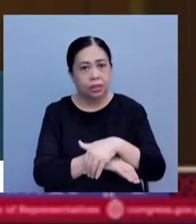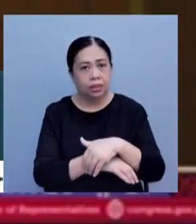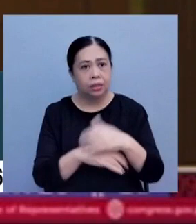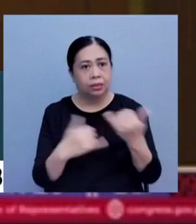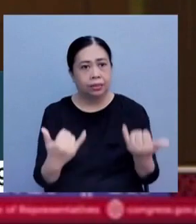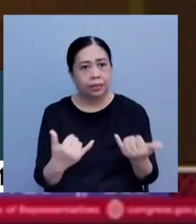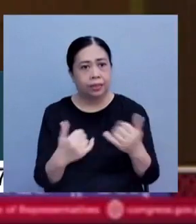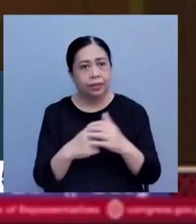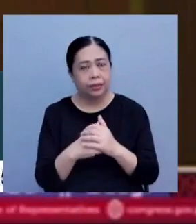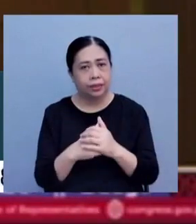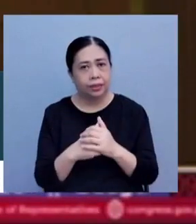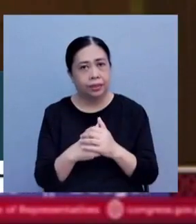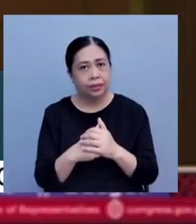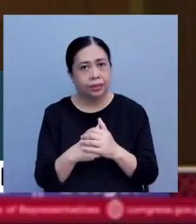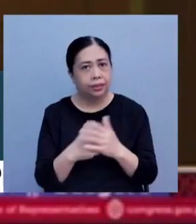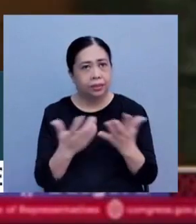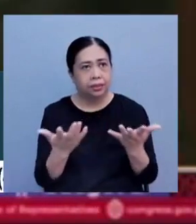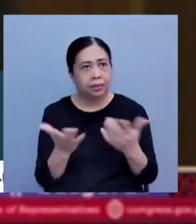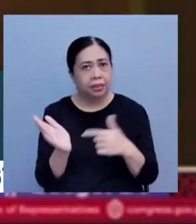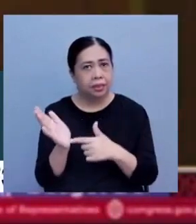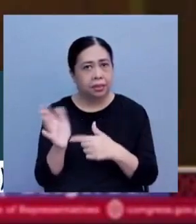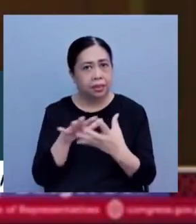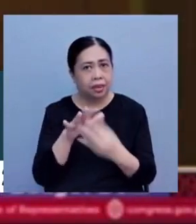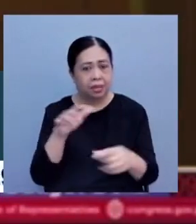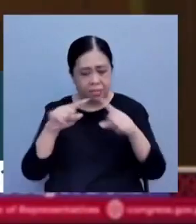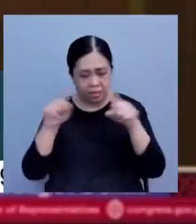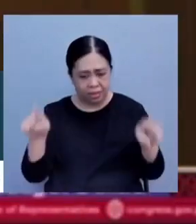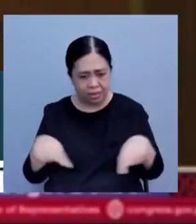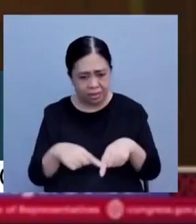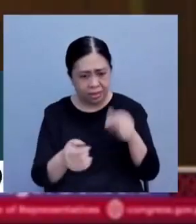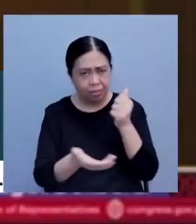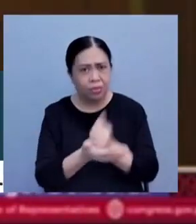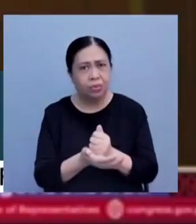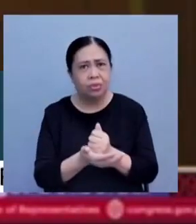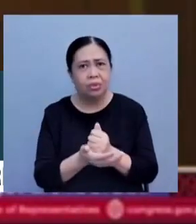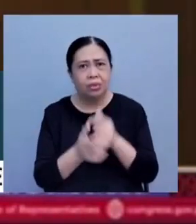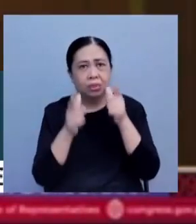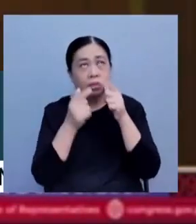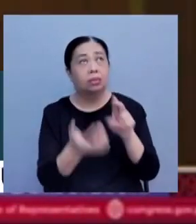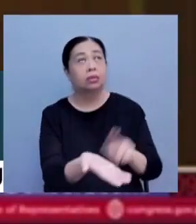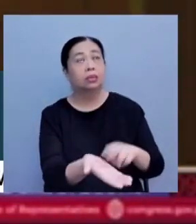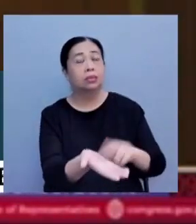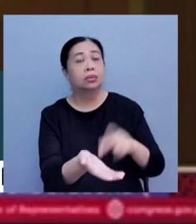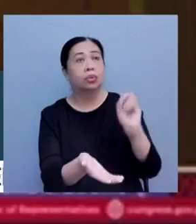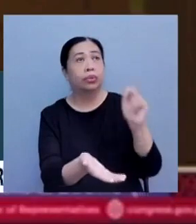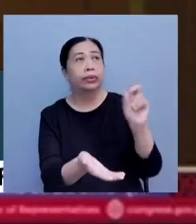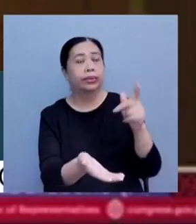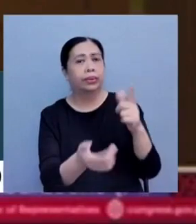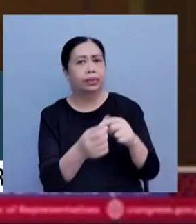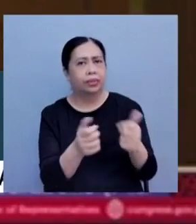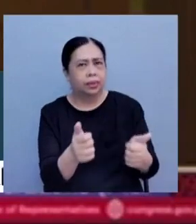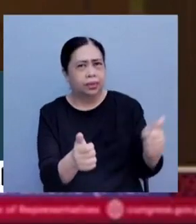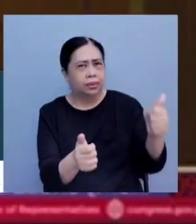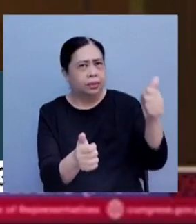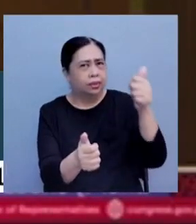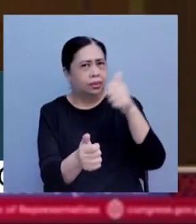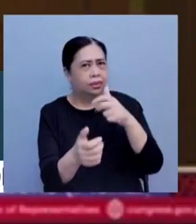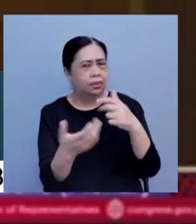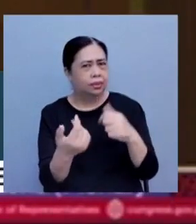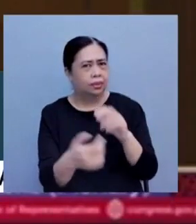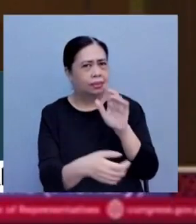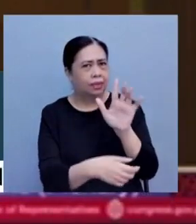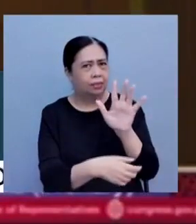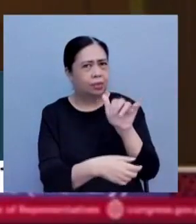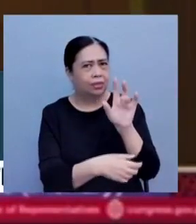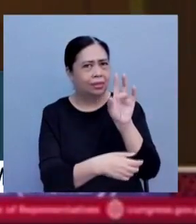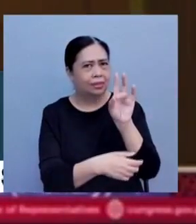Pinapasangan natin ngayong gabi nang walang tayong hawak na kopya na tila pinapipirmahan sa atin ng isang higit sa 5.7